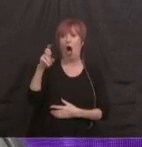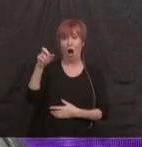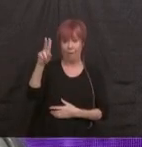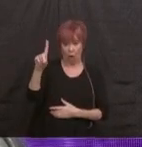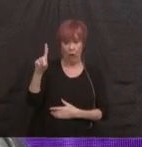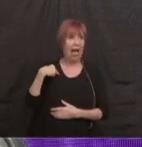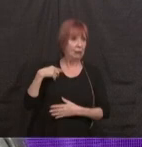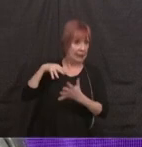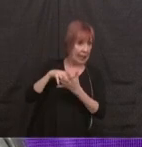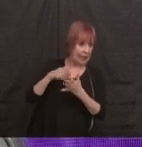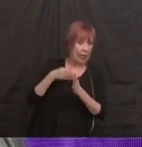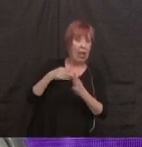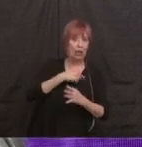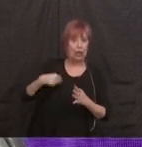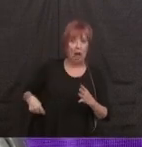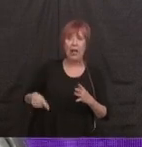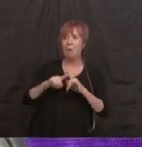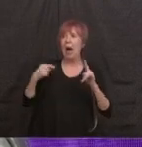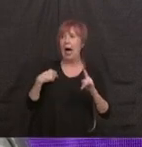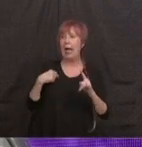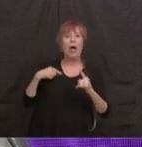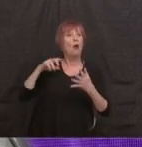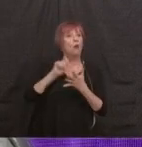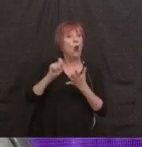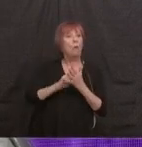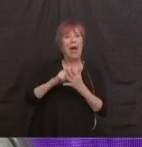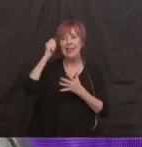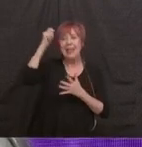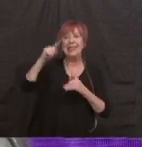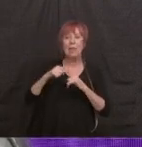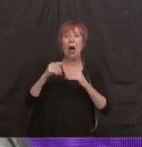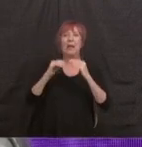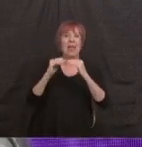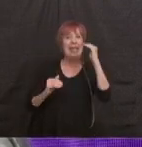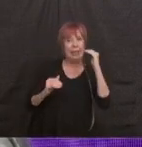thesis about racial conflict in China. So it was really sort of like an anthro-sociology